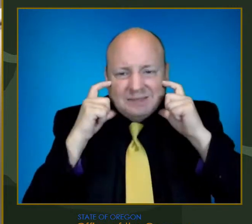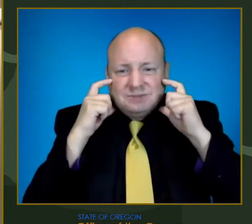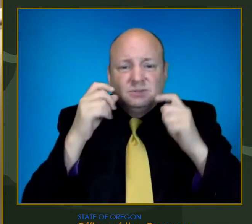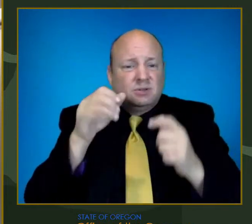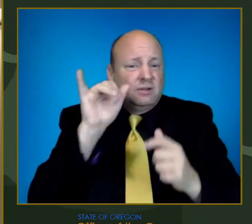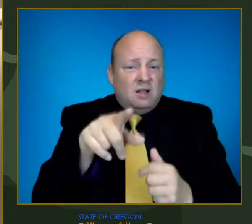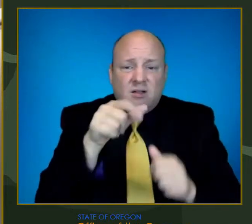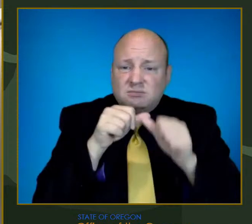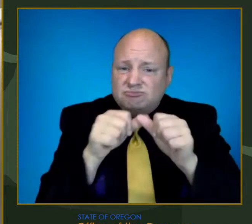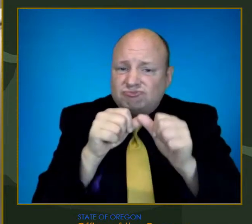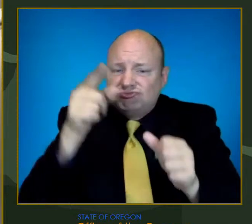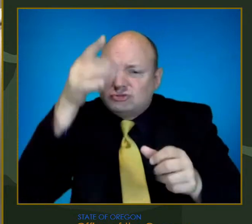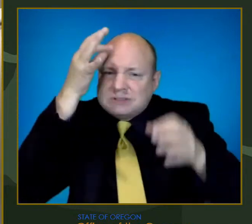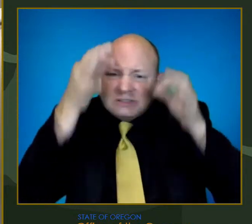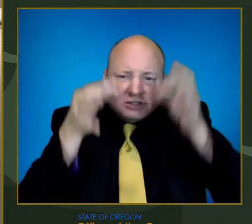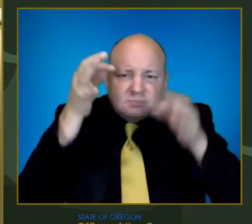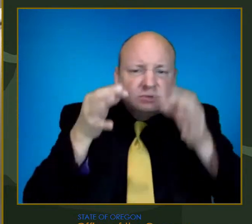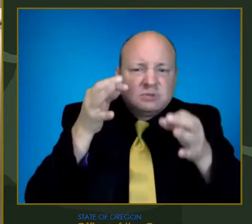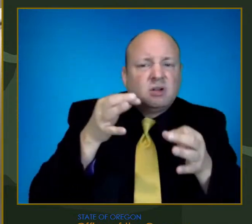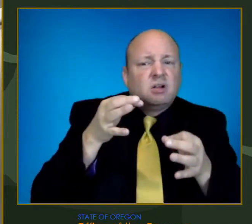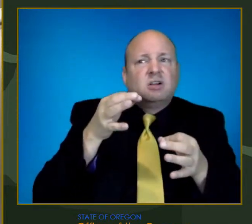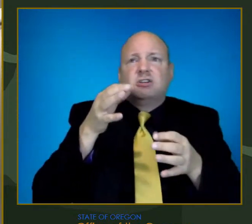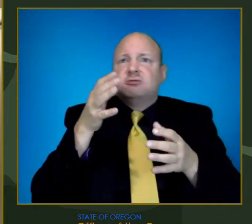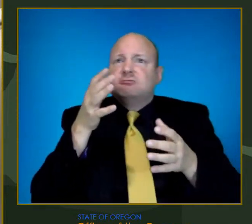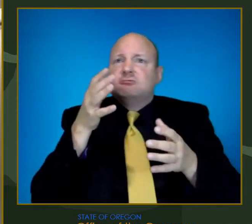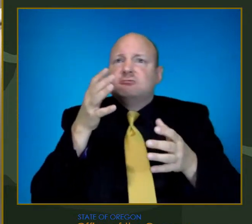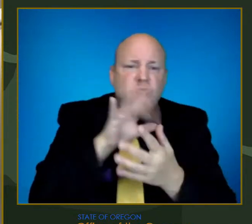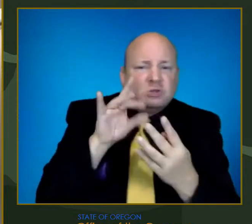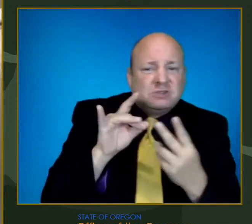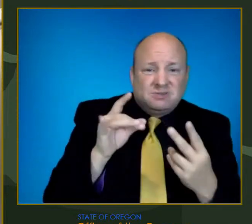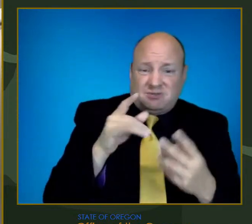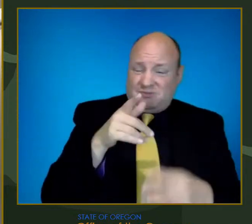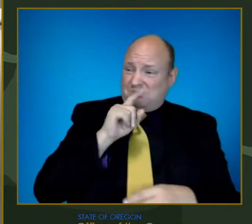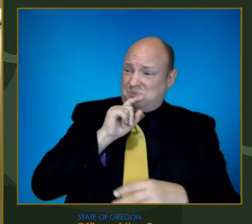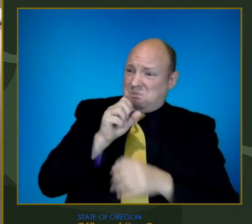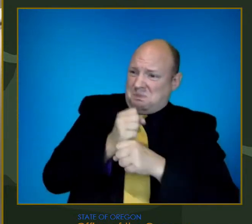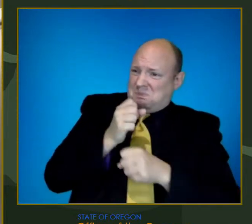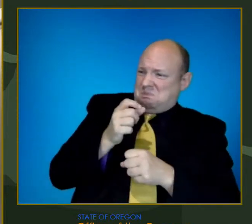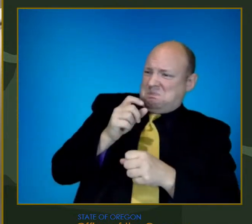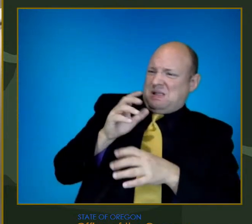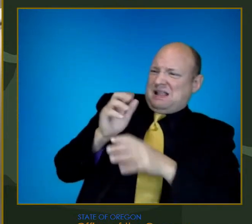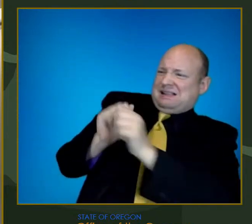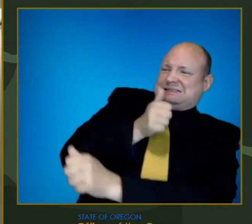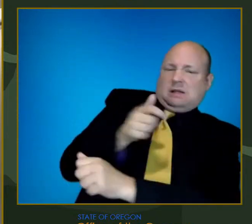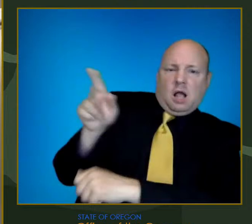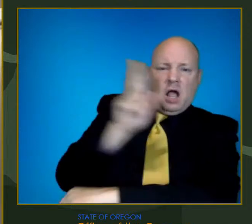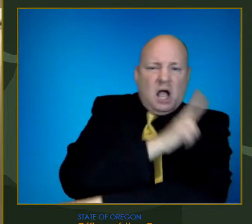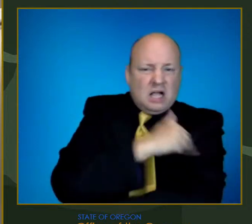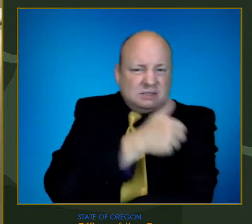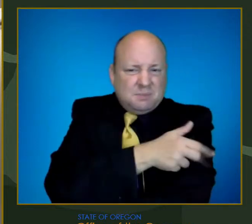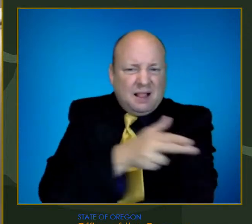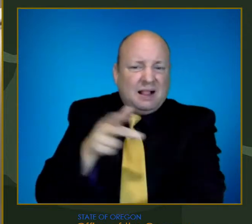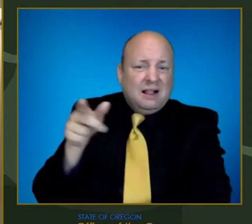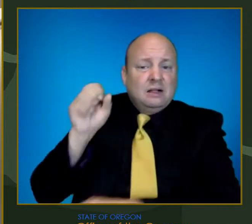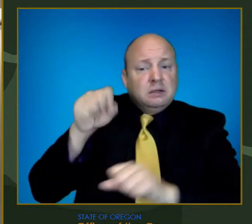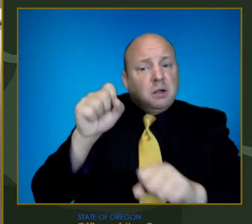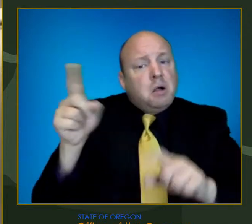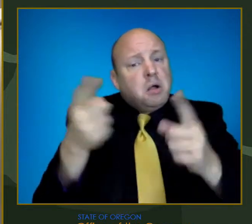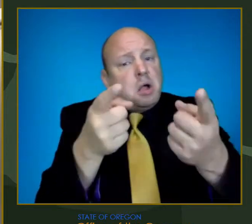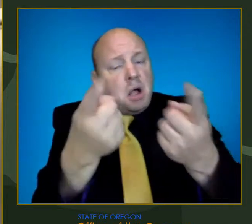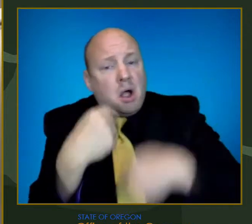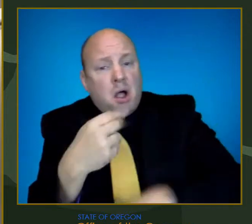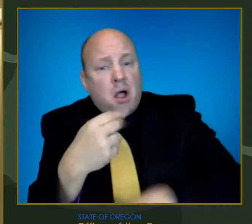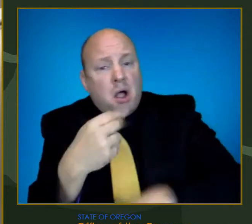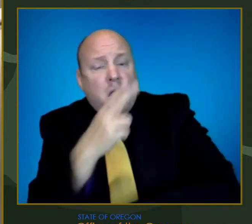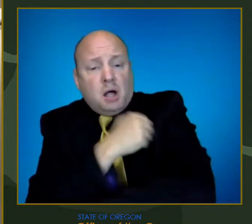want you to come and see us if you need our services. We do not want people to delay care, but please be careful, make good choices, and